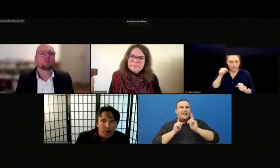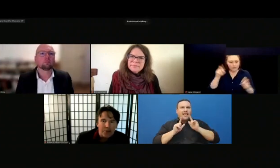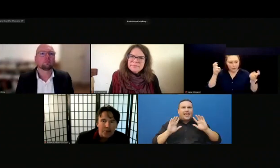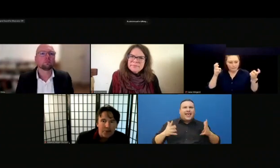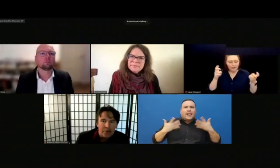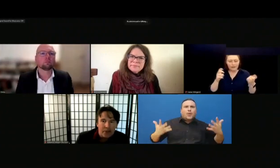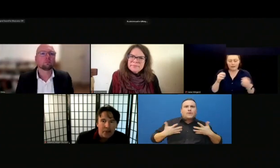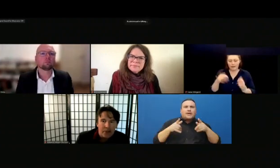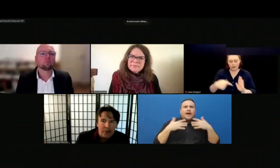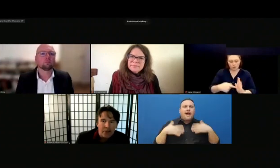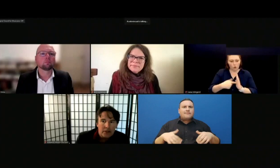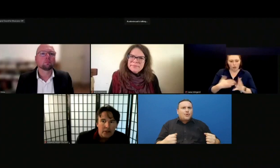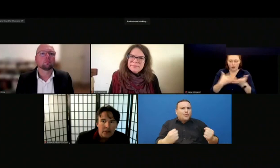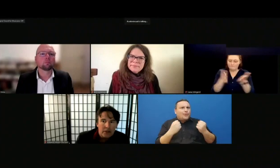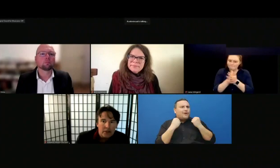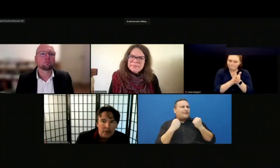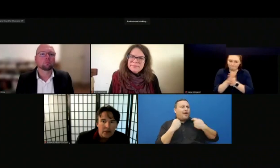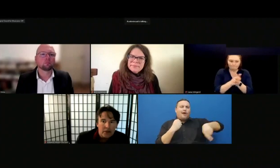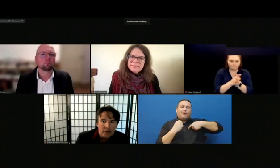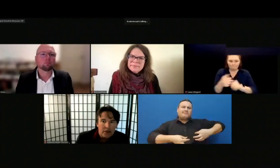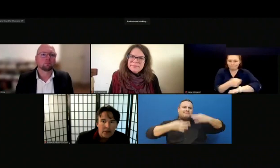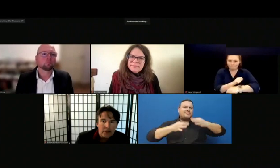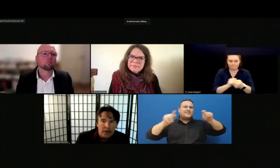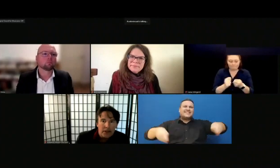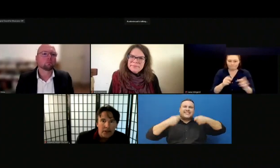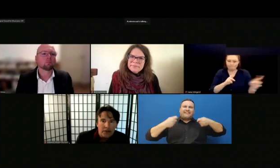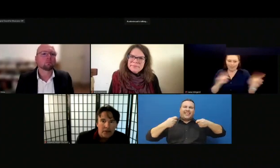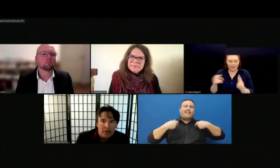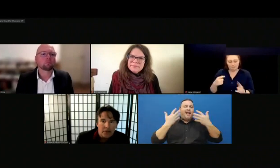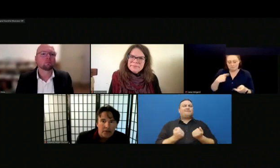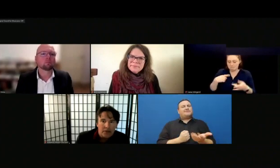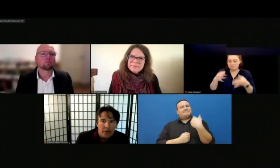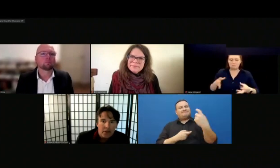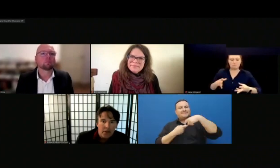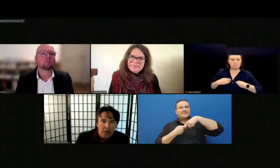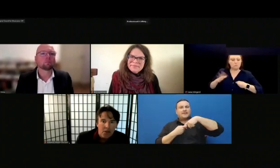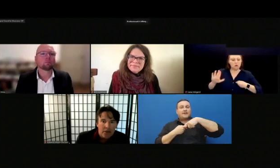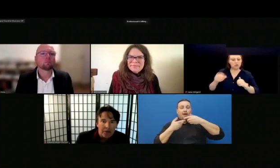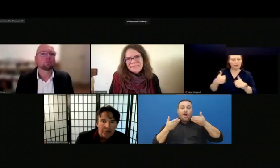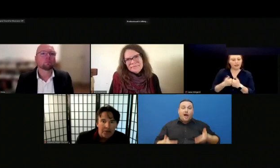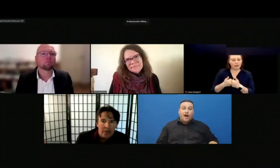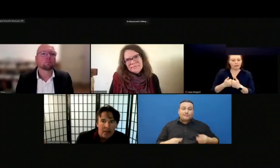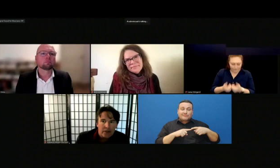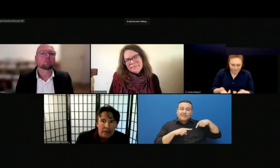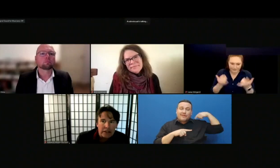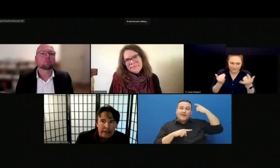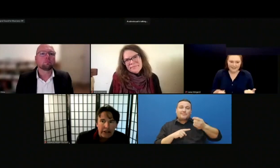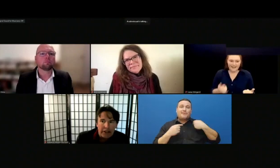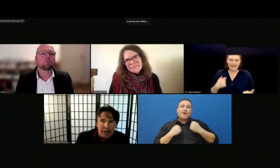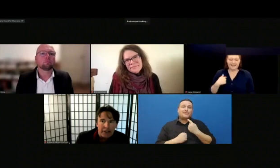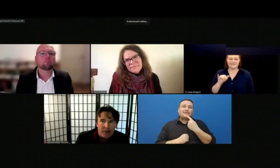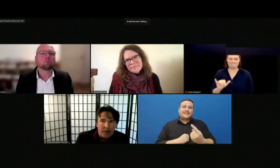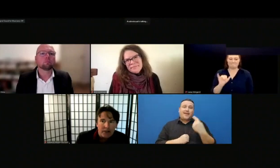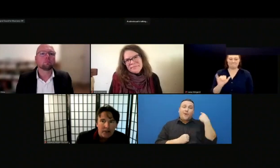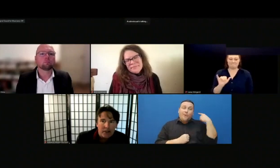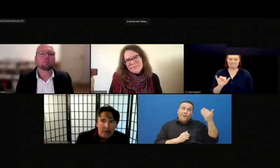such enthusiasm that I decided to accept this challenge. Today I can say that it was